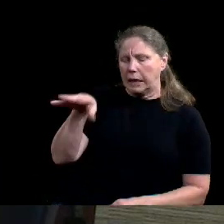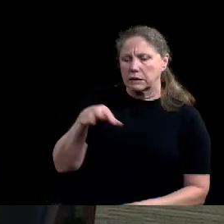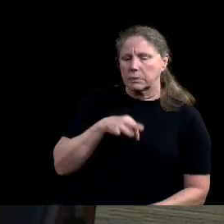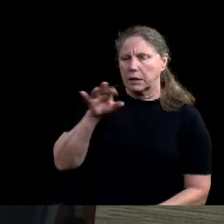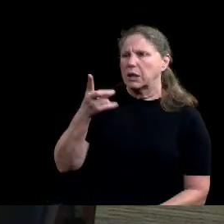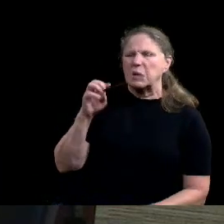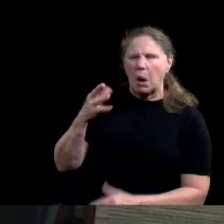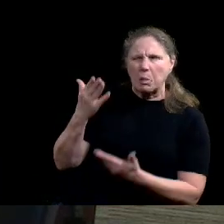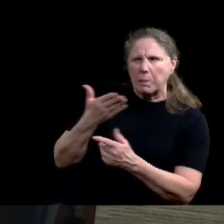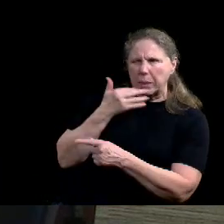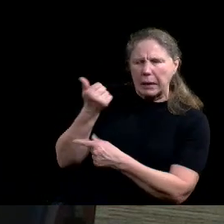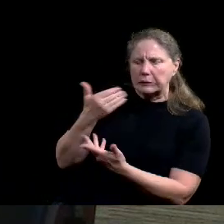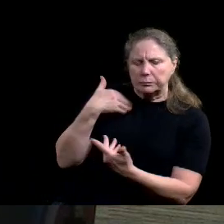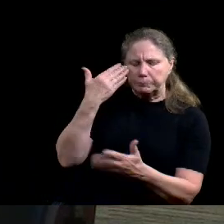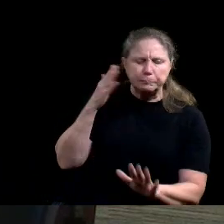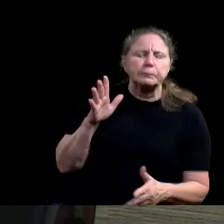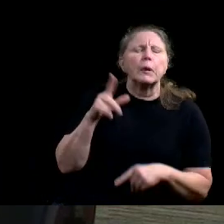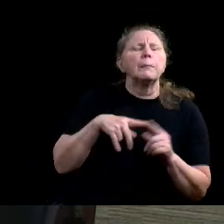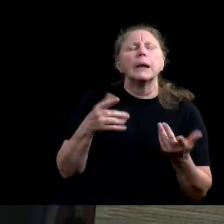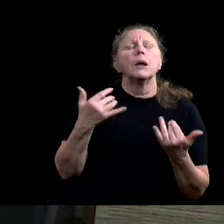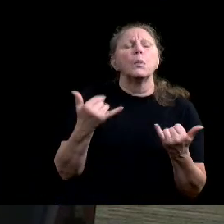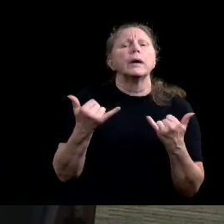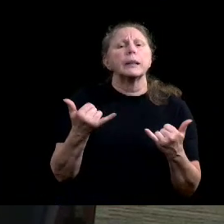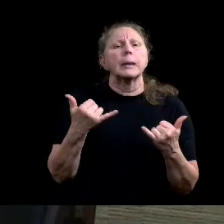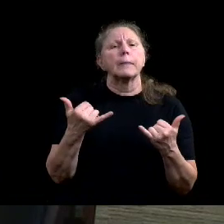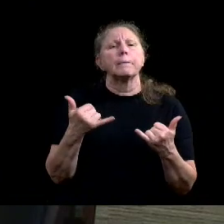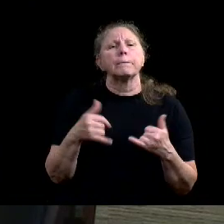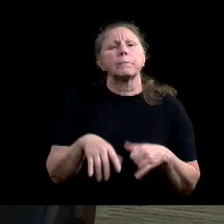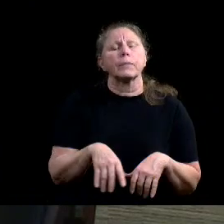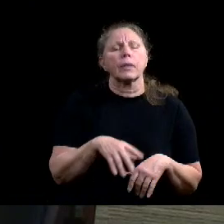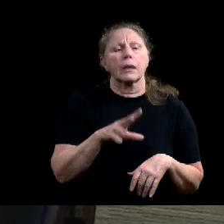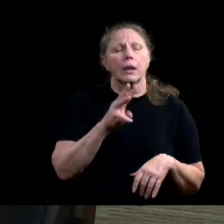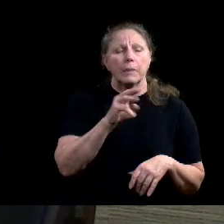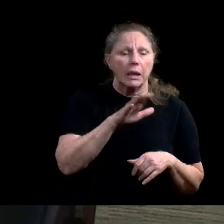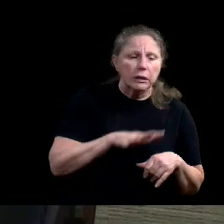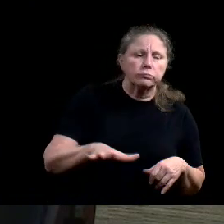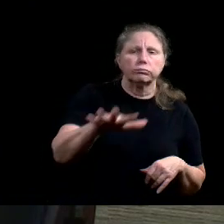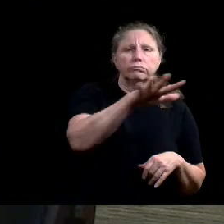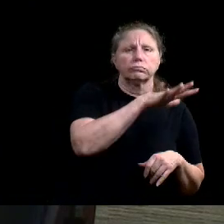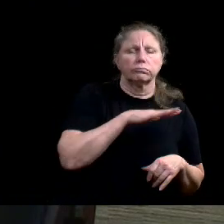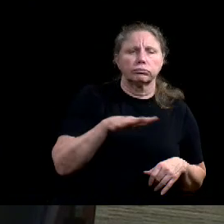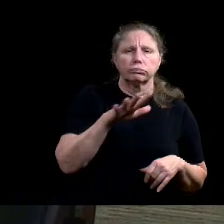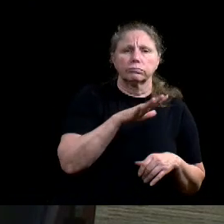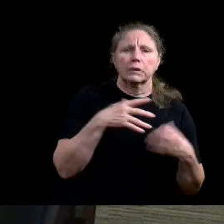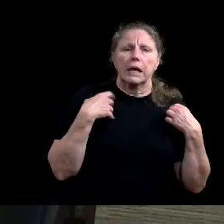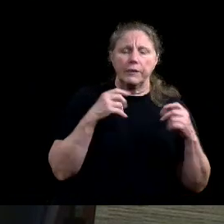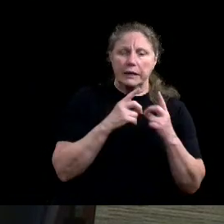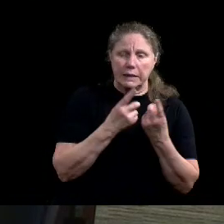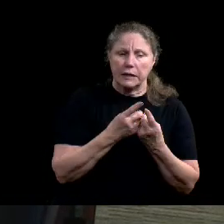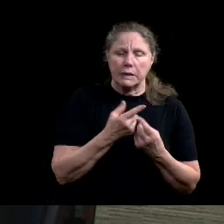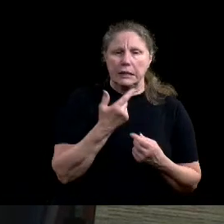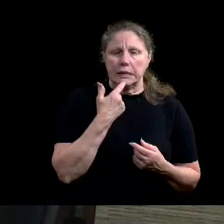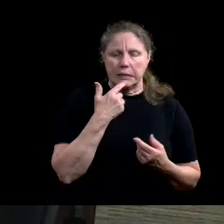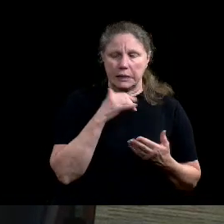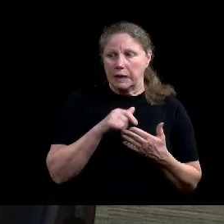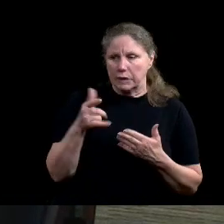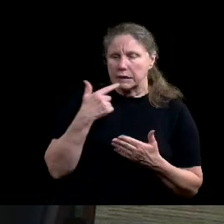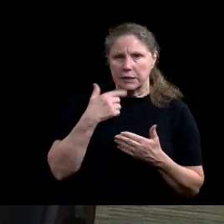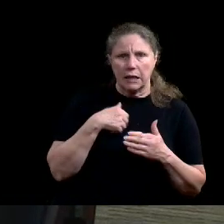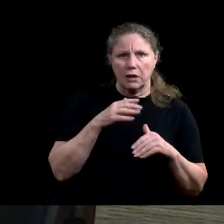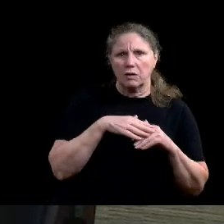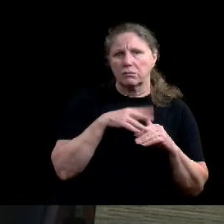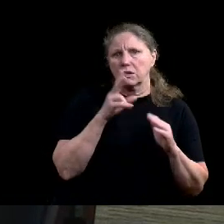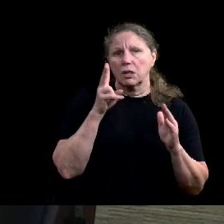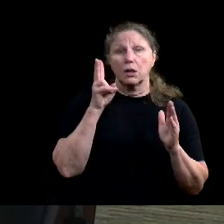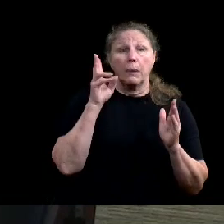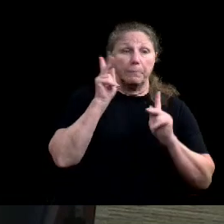the McLennan County Health District is reporting, as you guys said, well over 2,000 tests have been administered. But the